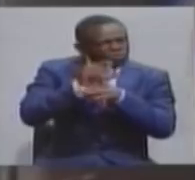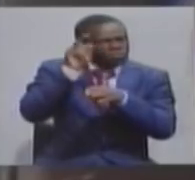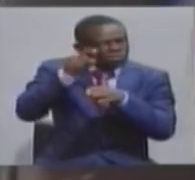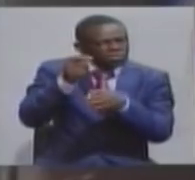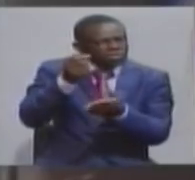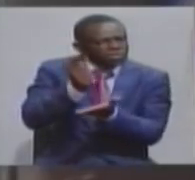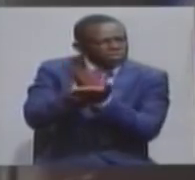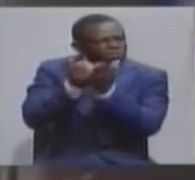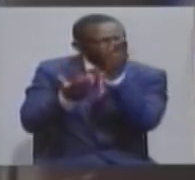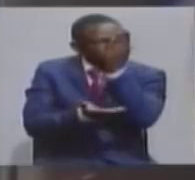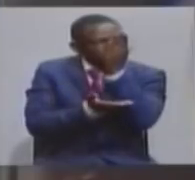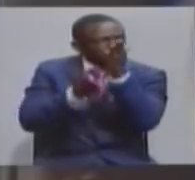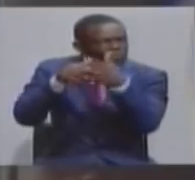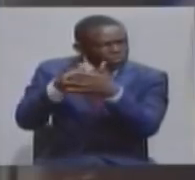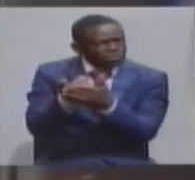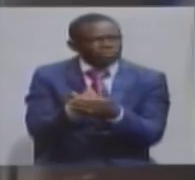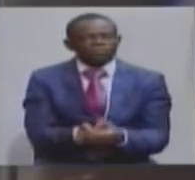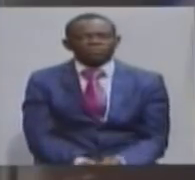extension, they don't trust you.